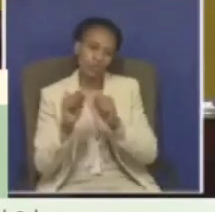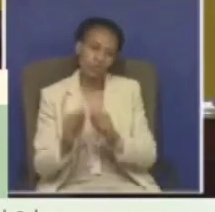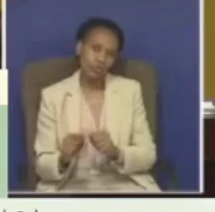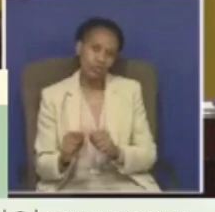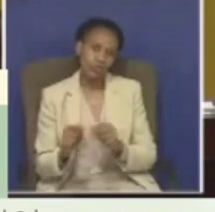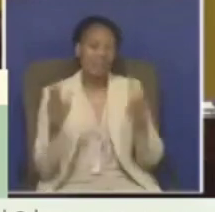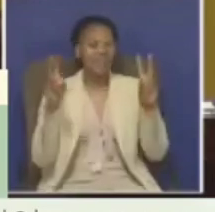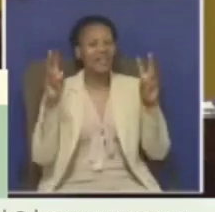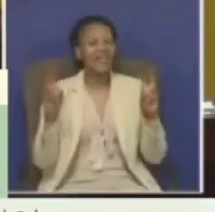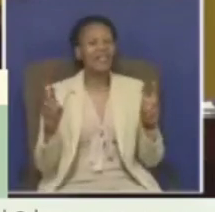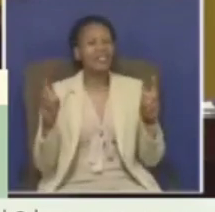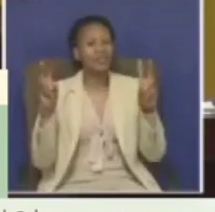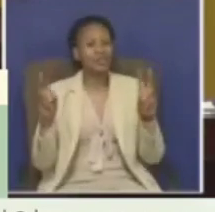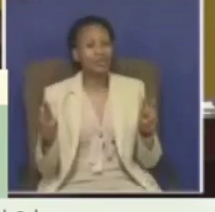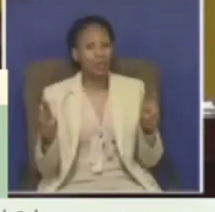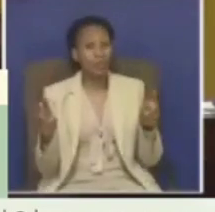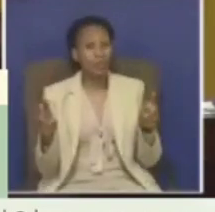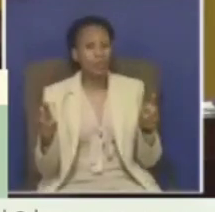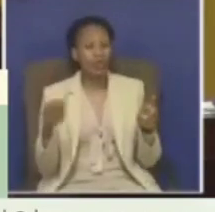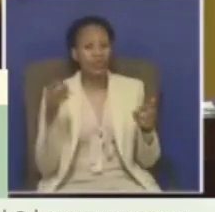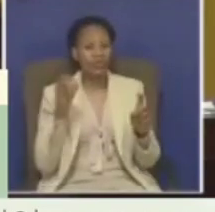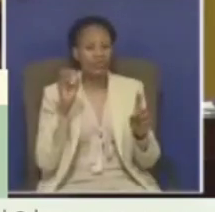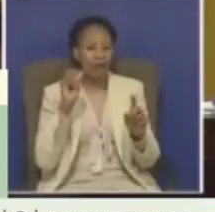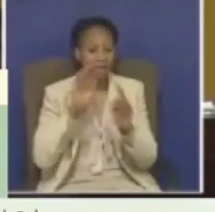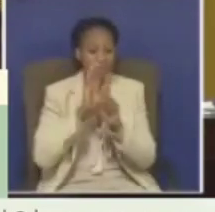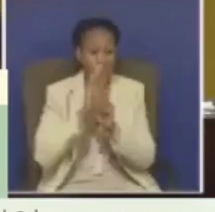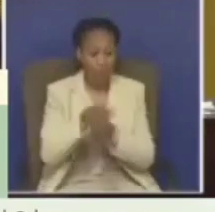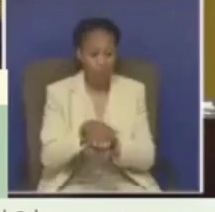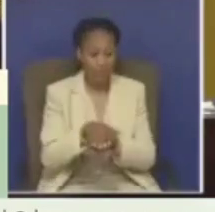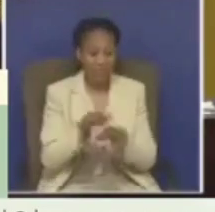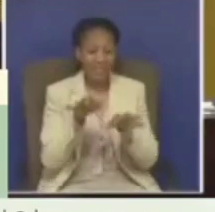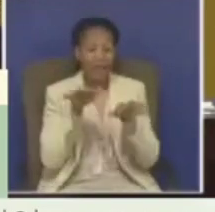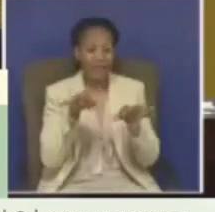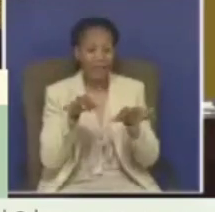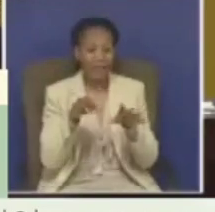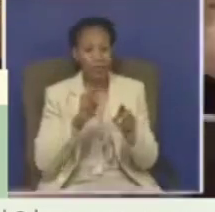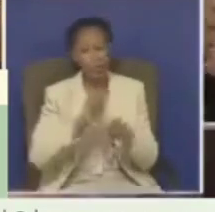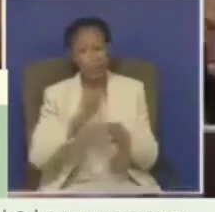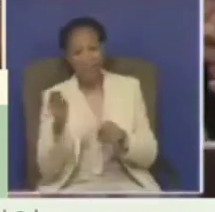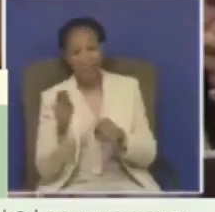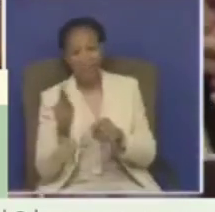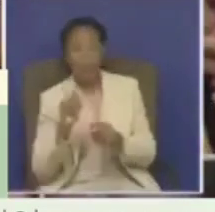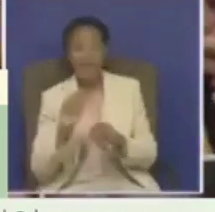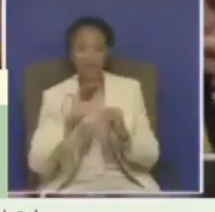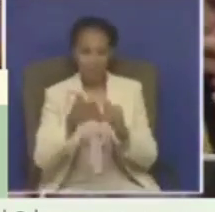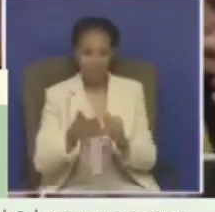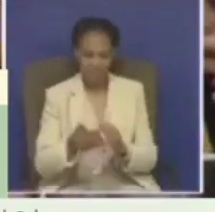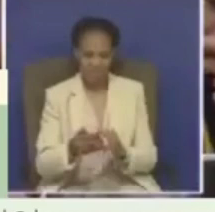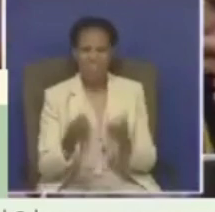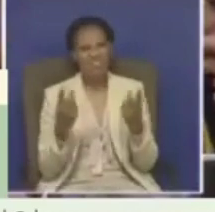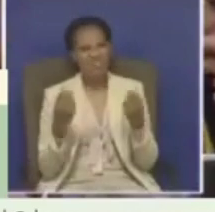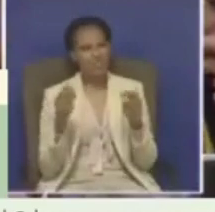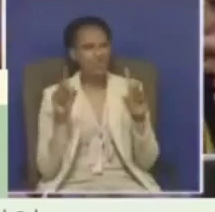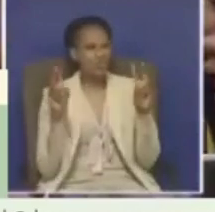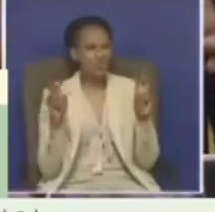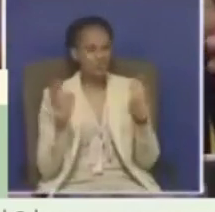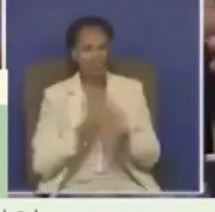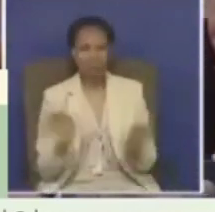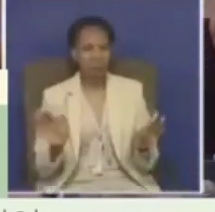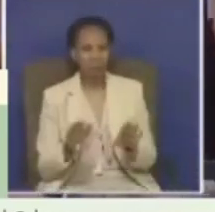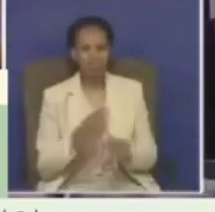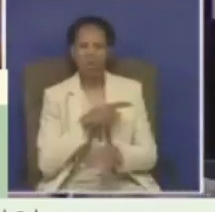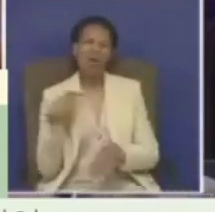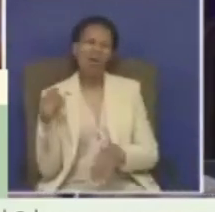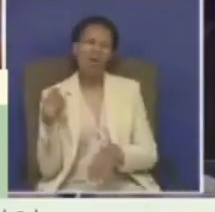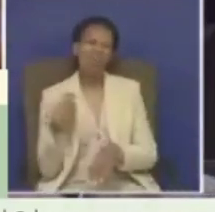the issue of extortion is not a new thing in our country. It is something that has been prevalent for the